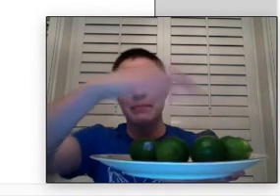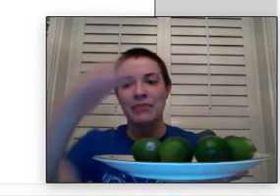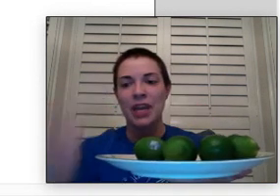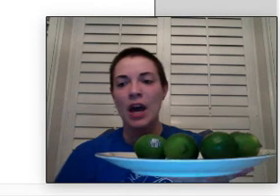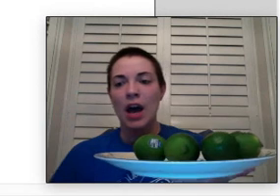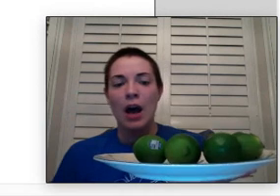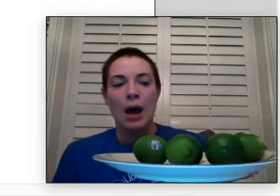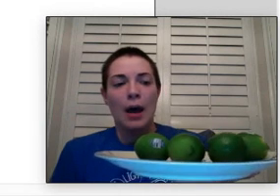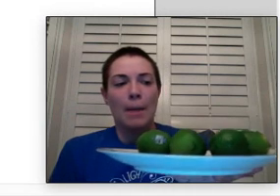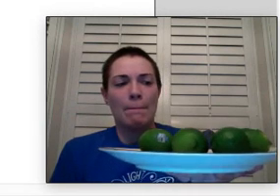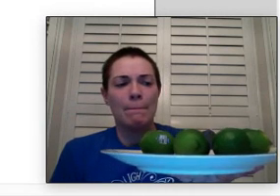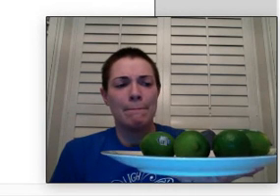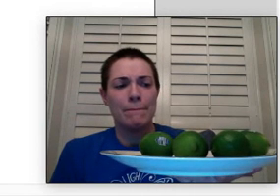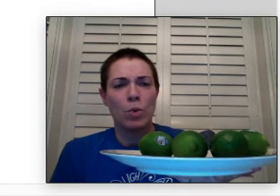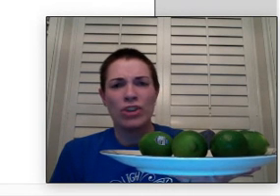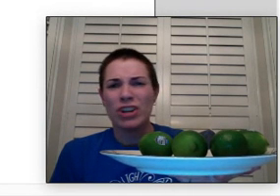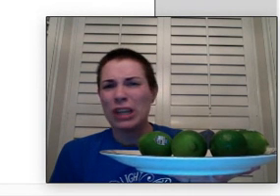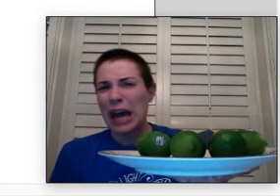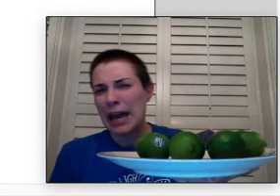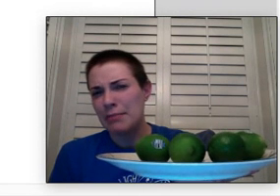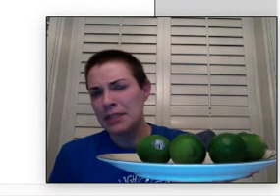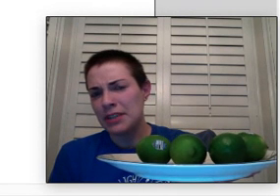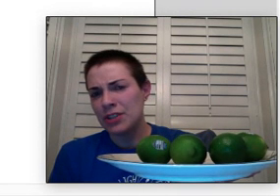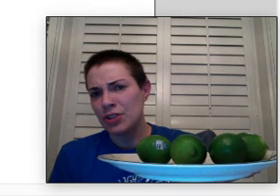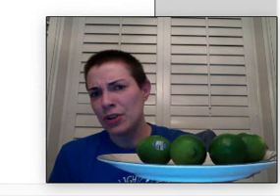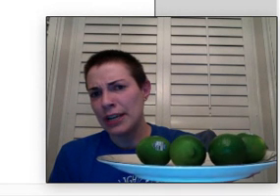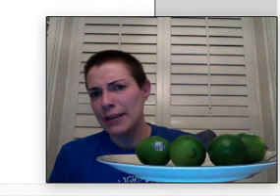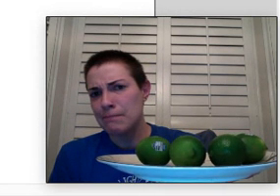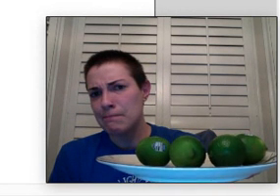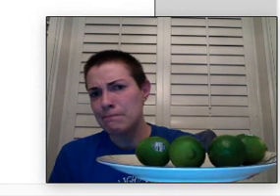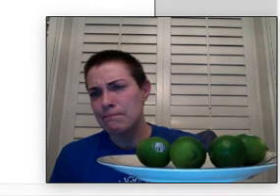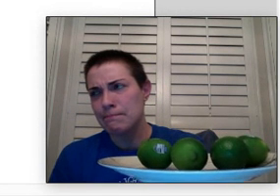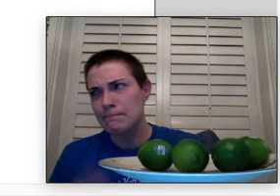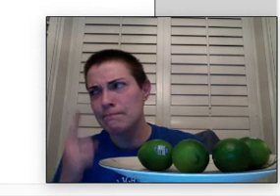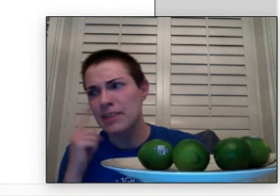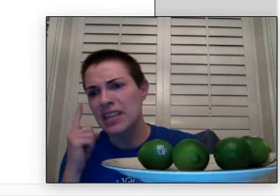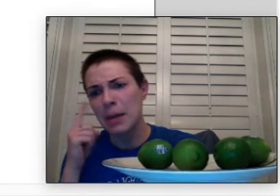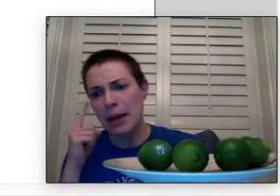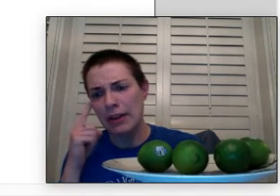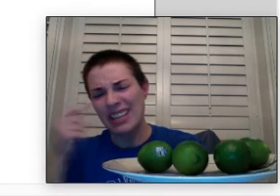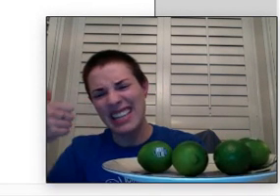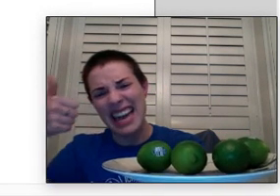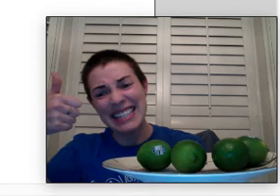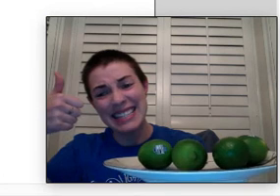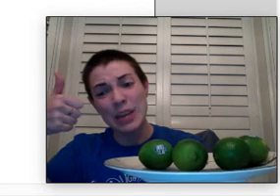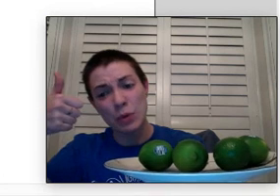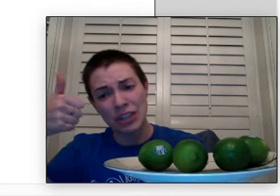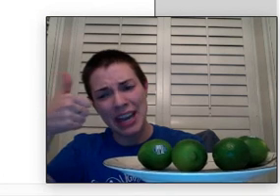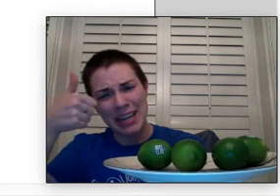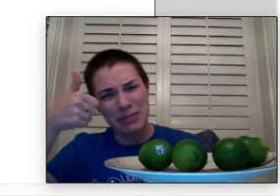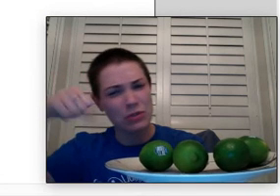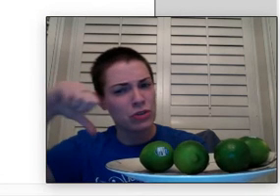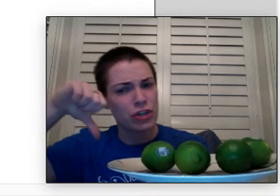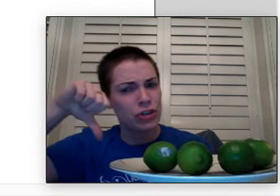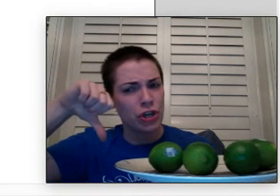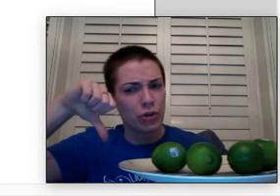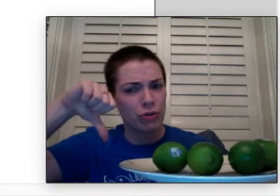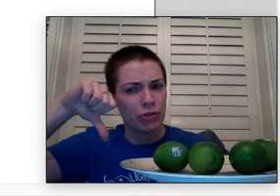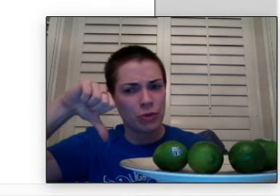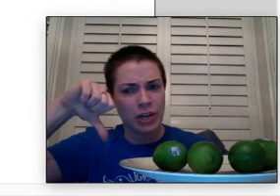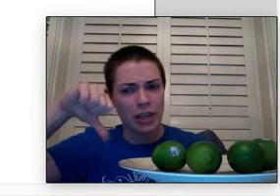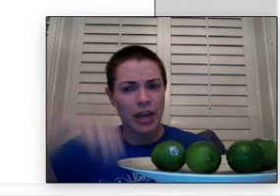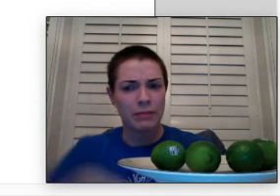them. Were there limes in the story? Think about it. Yes, there were limes, or